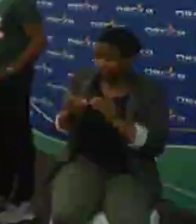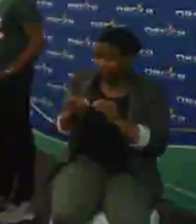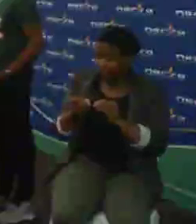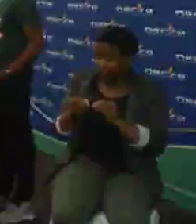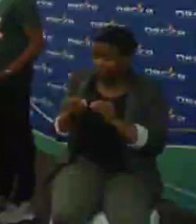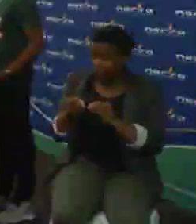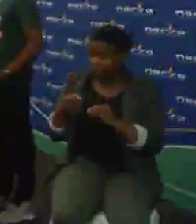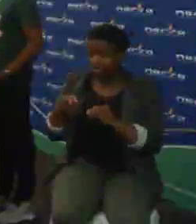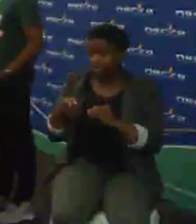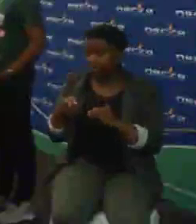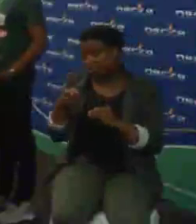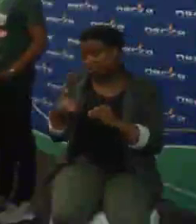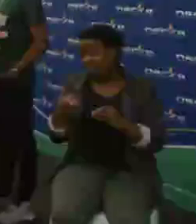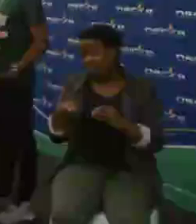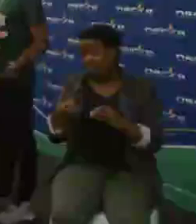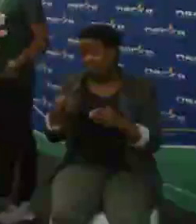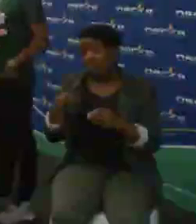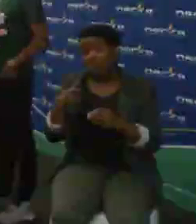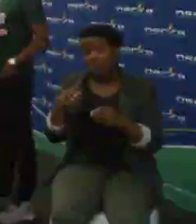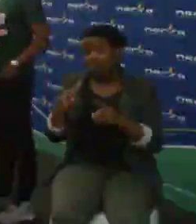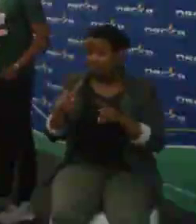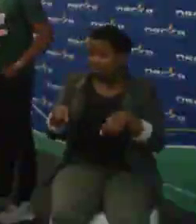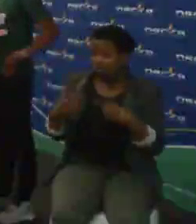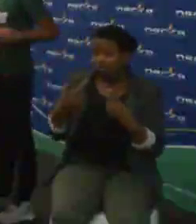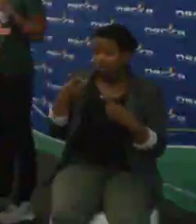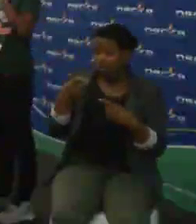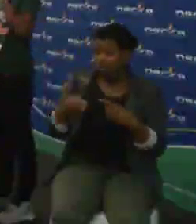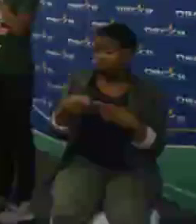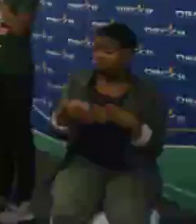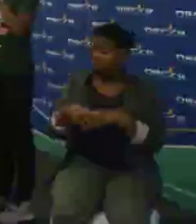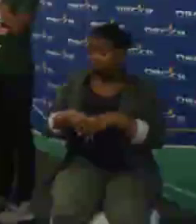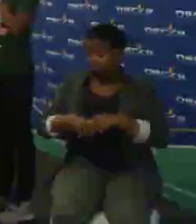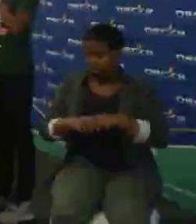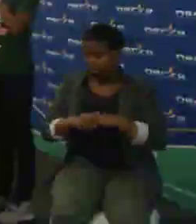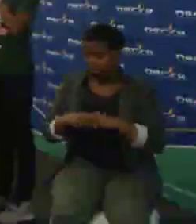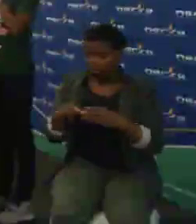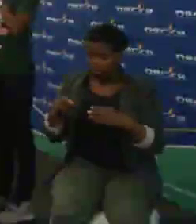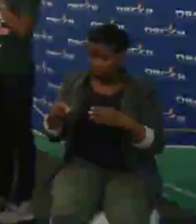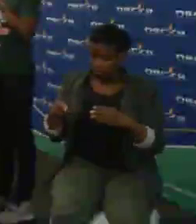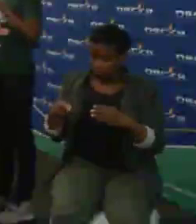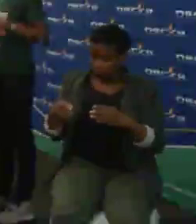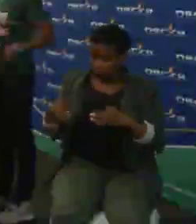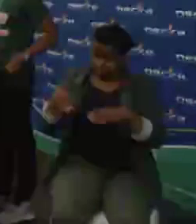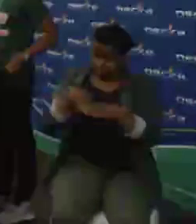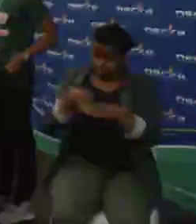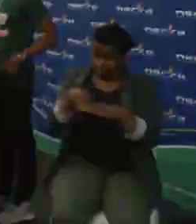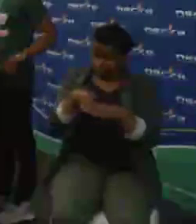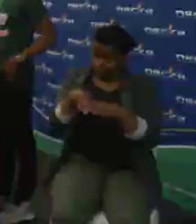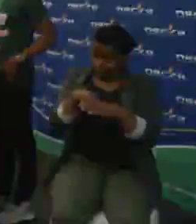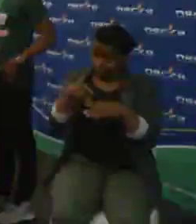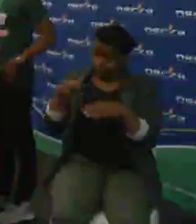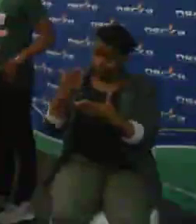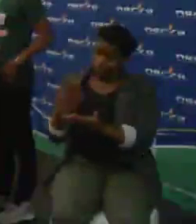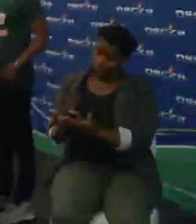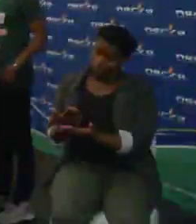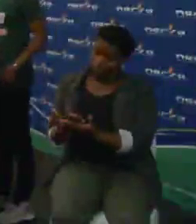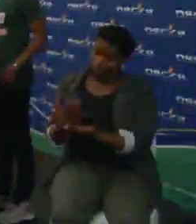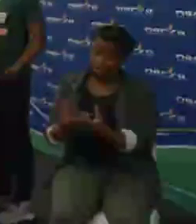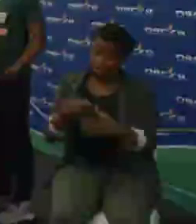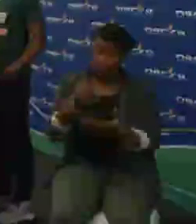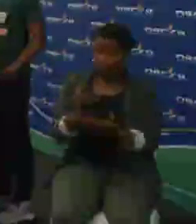It can't be like that. So we feel that some of the sections within the application should be